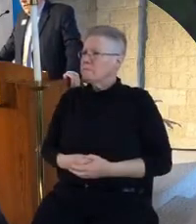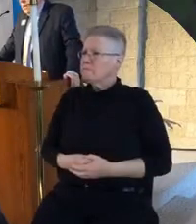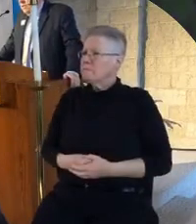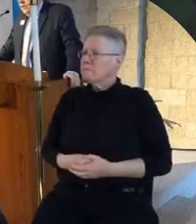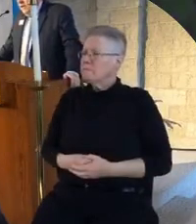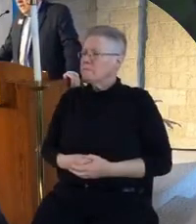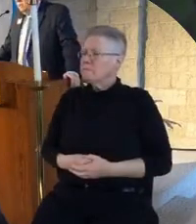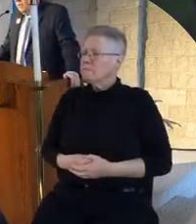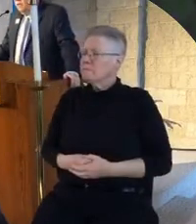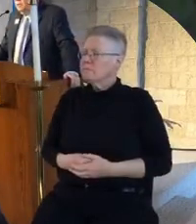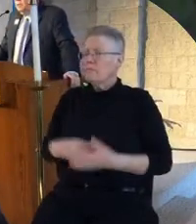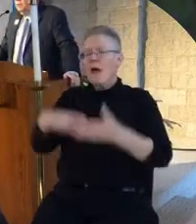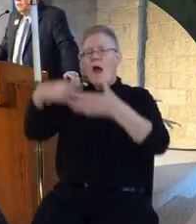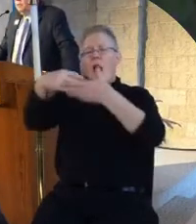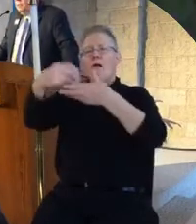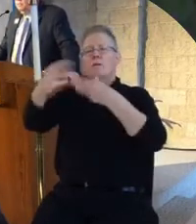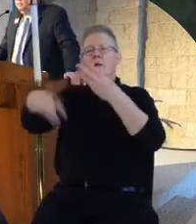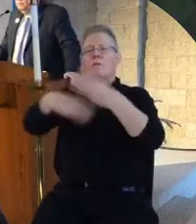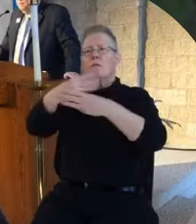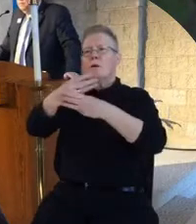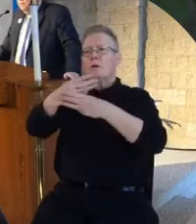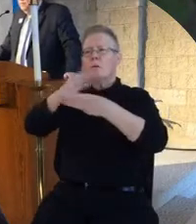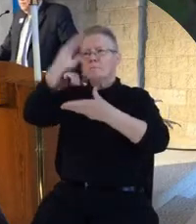closing out the outside world,